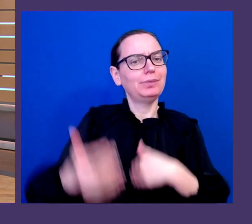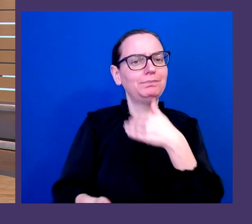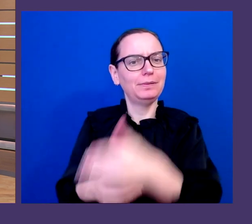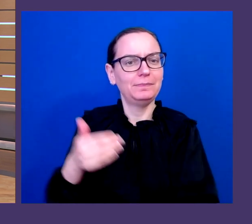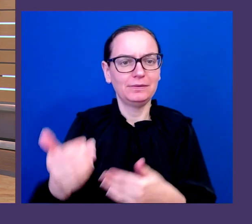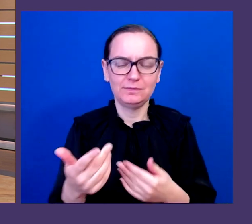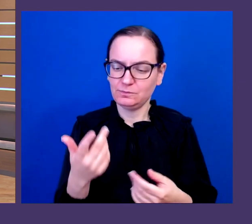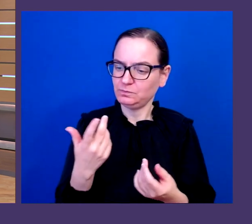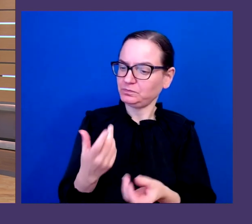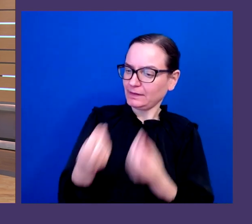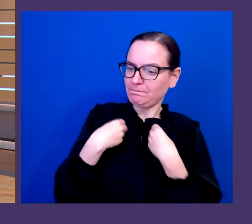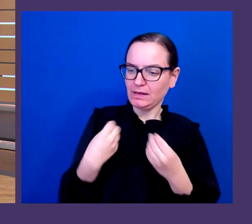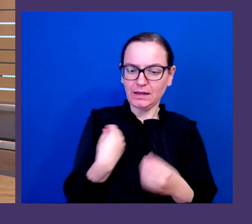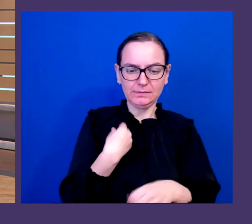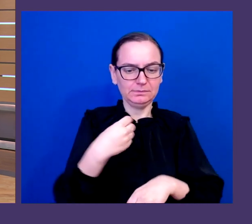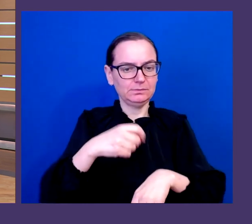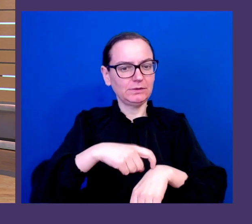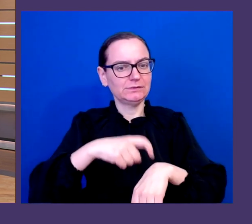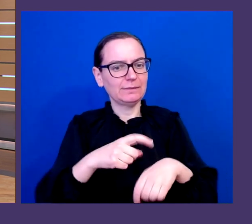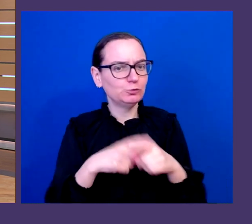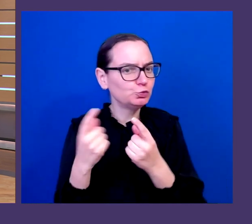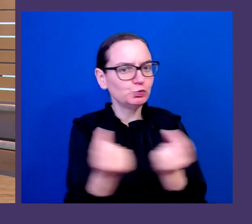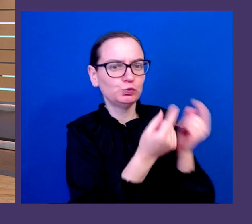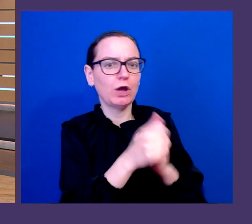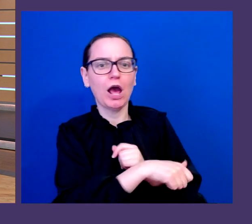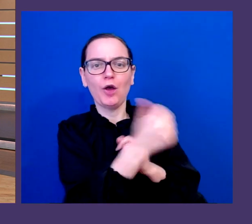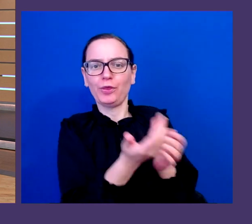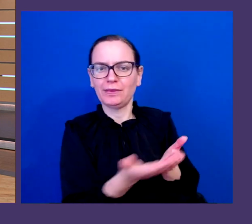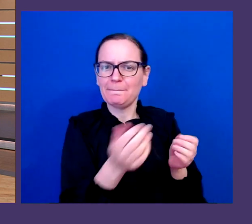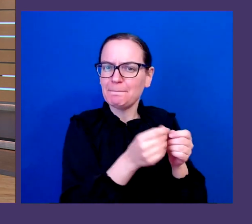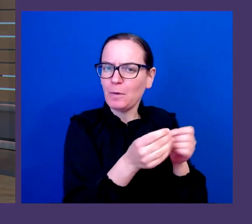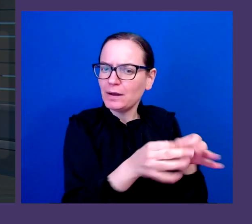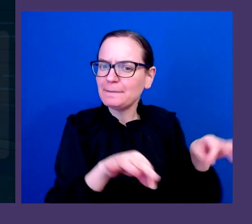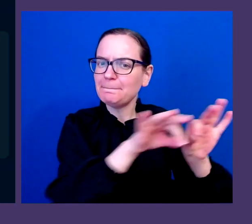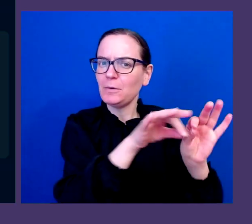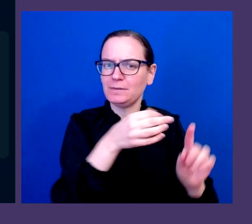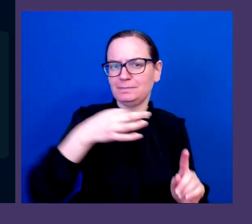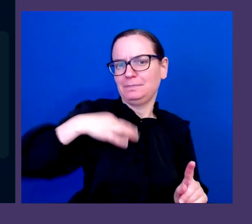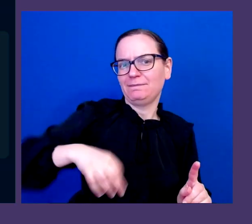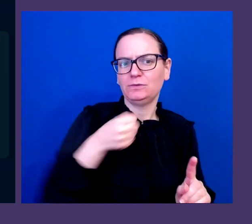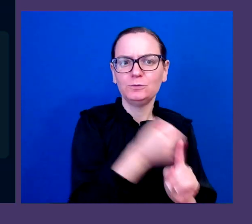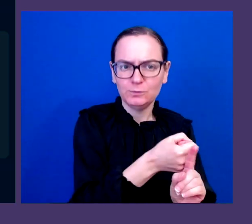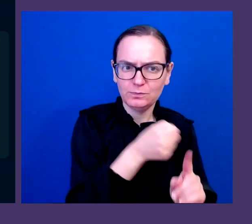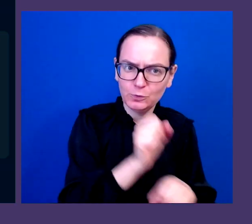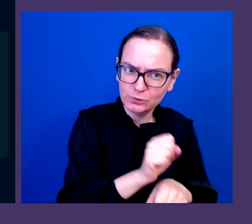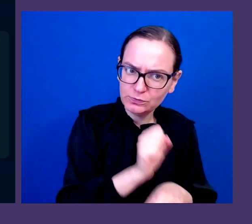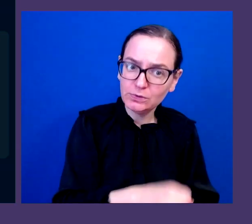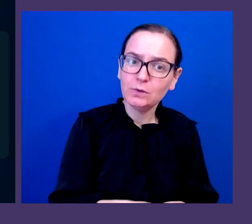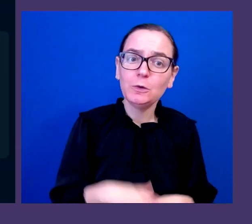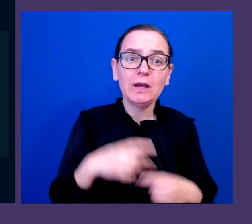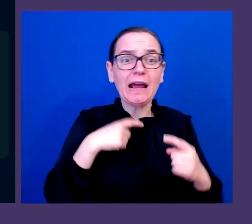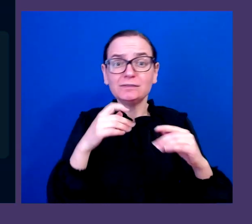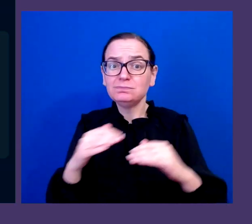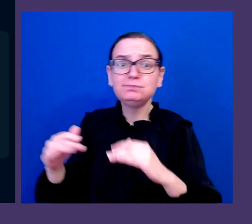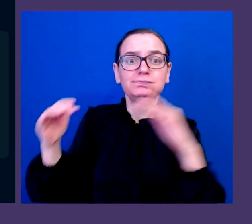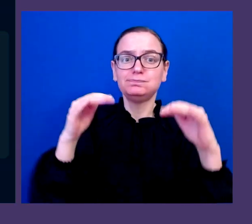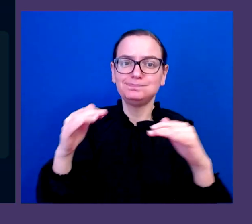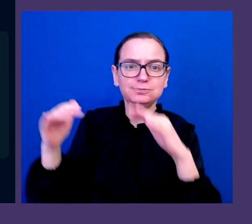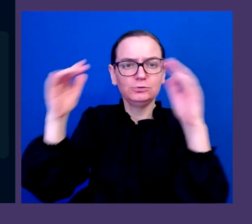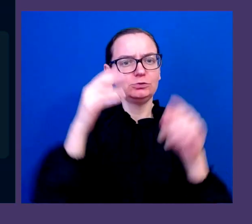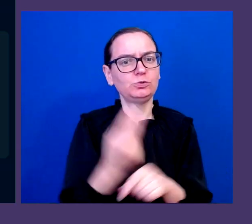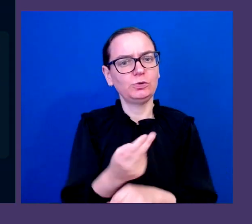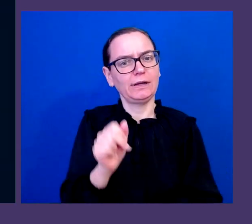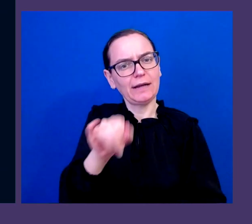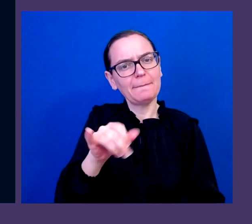accessible experiences with the expertise of disabled users. And AI really does let us take that next big